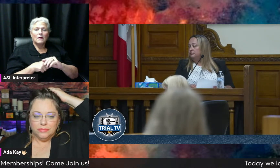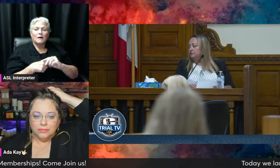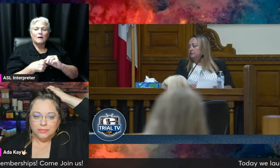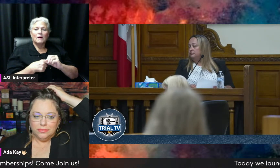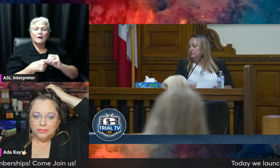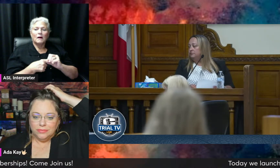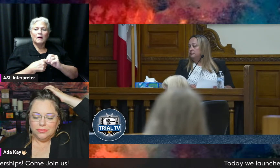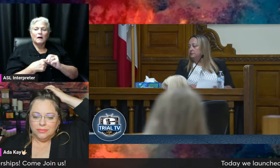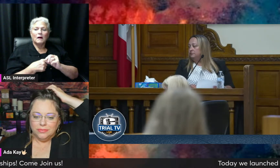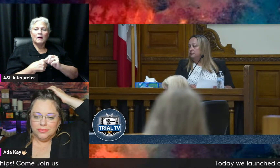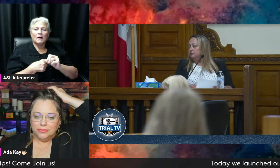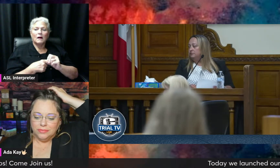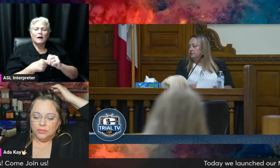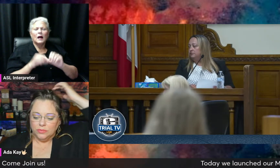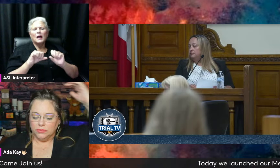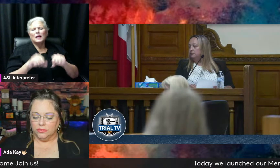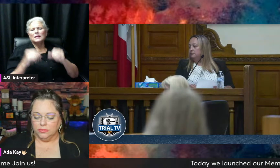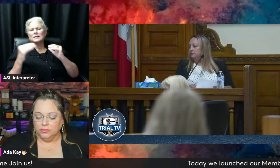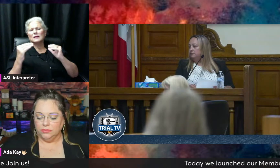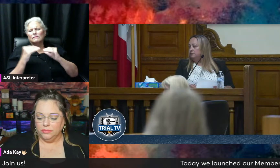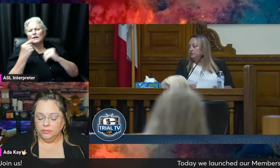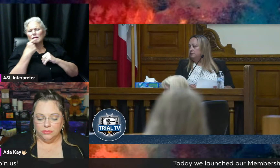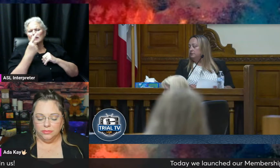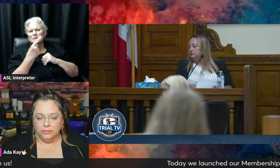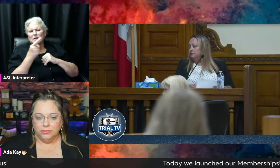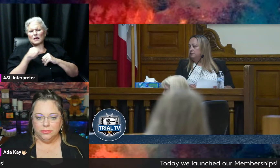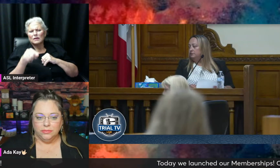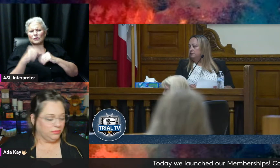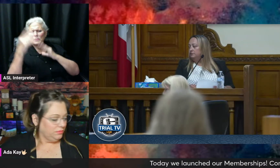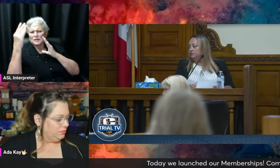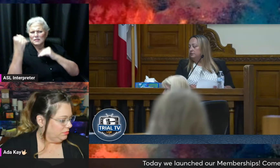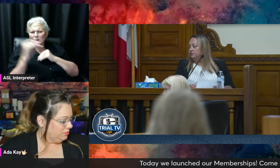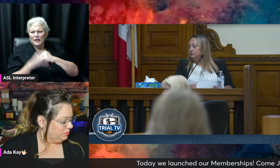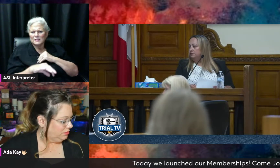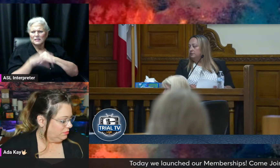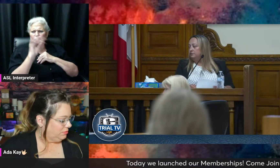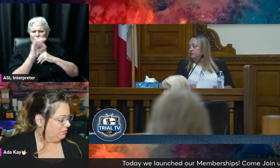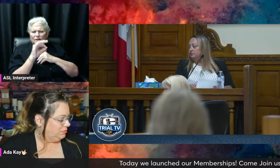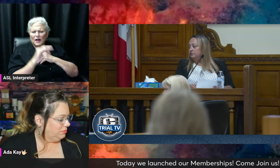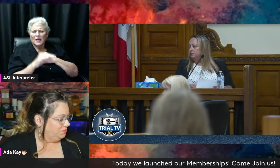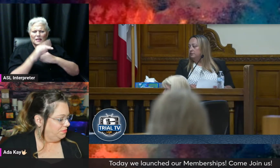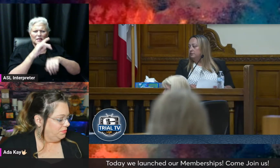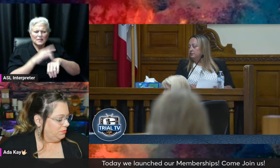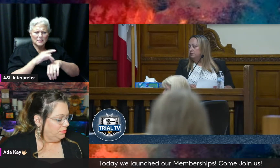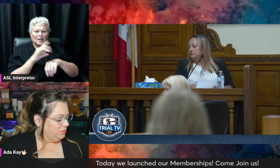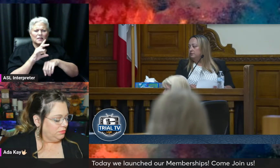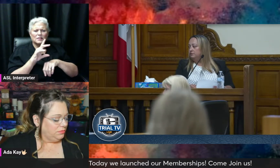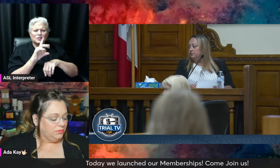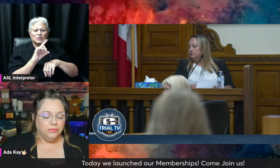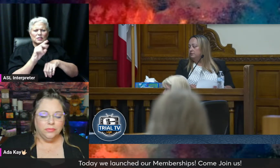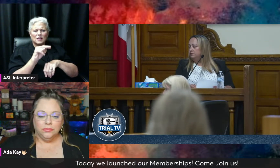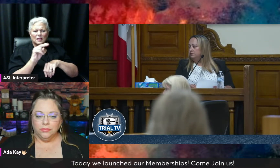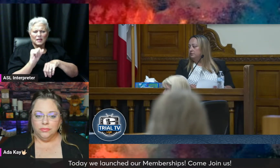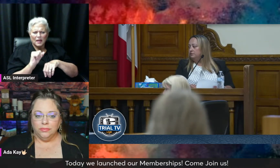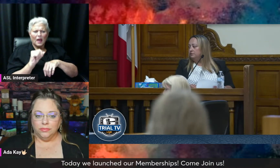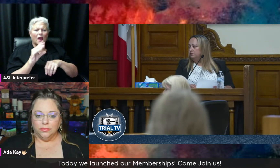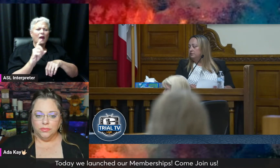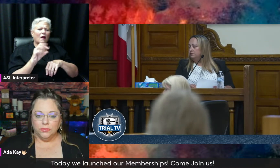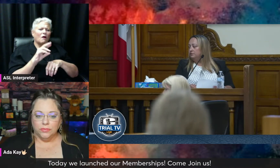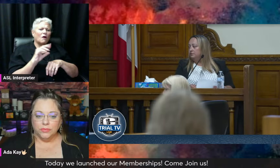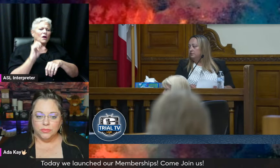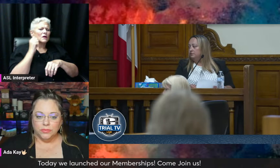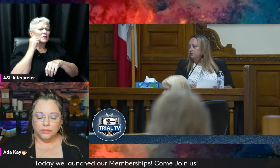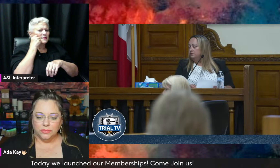Is it fair to say that you would expect to find touch DNA and, well, essentially touch DNA or skin cell DNA